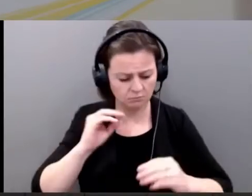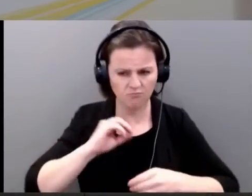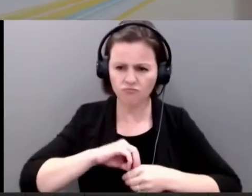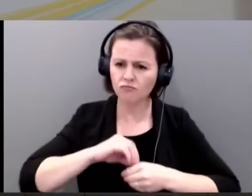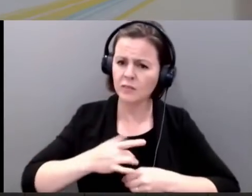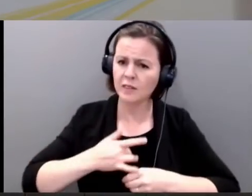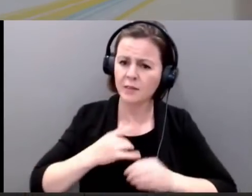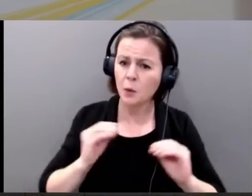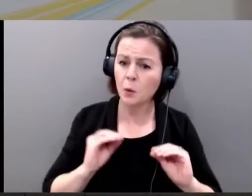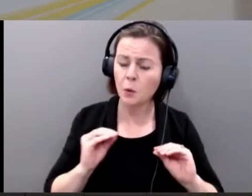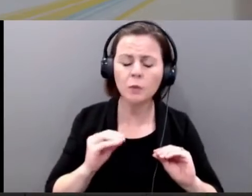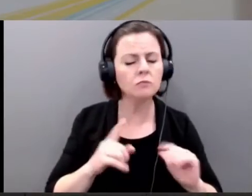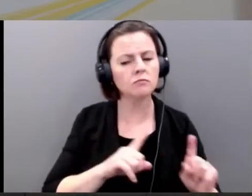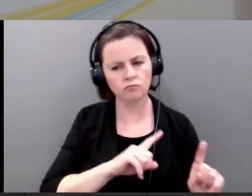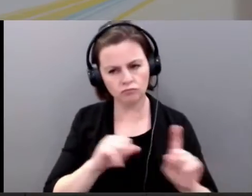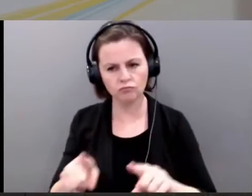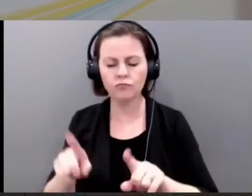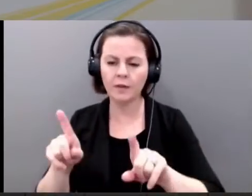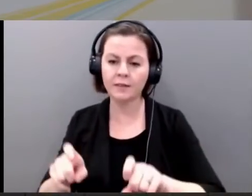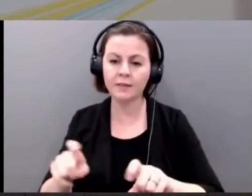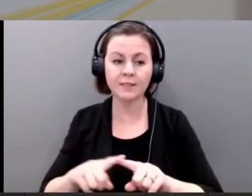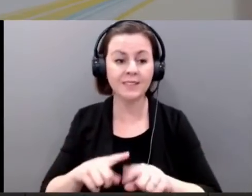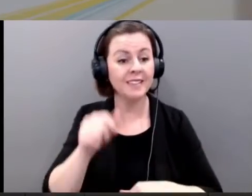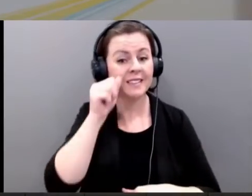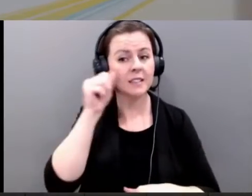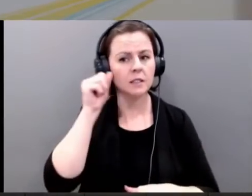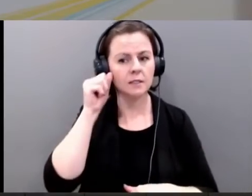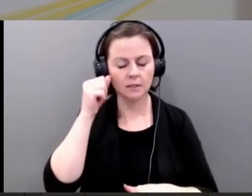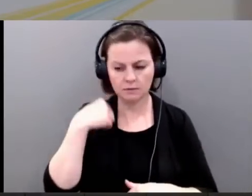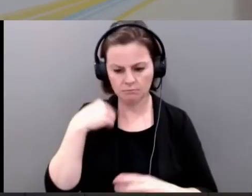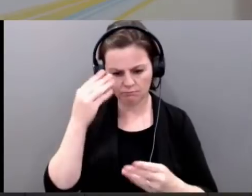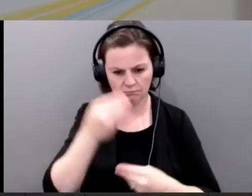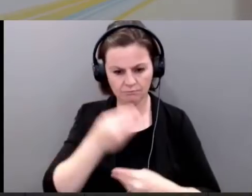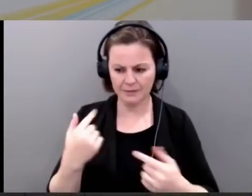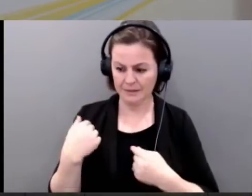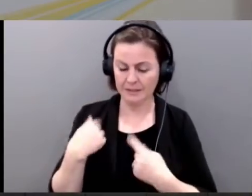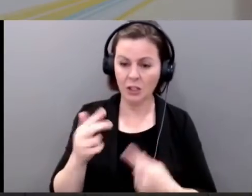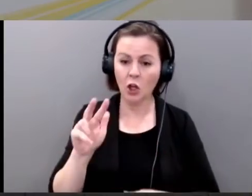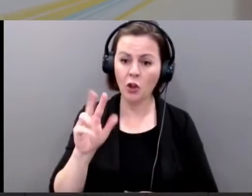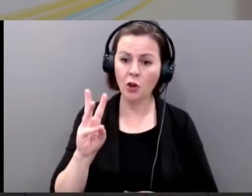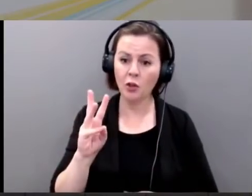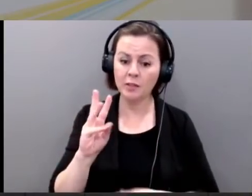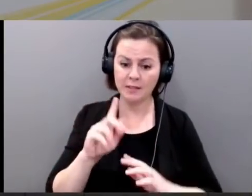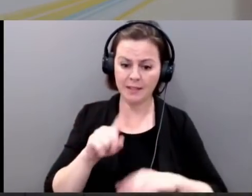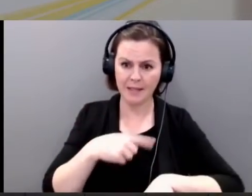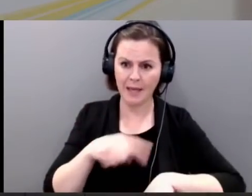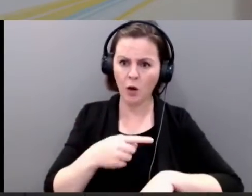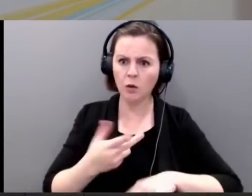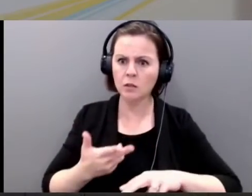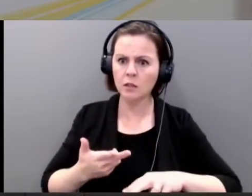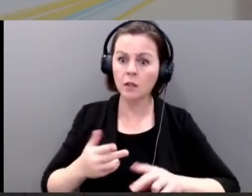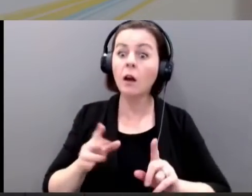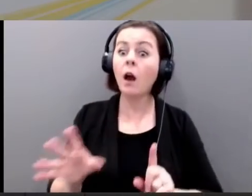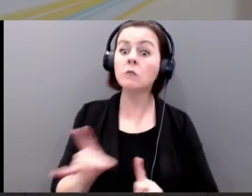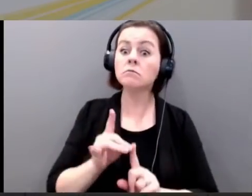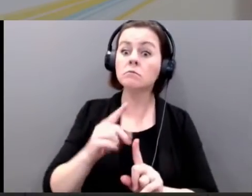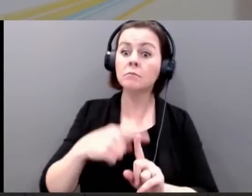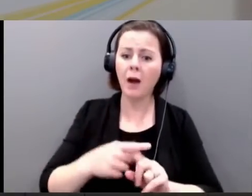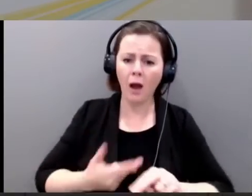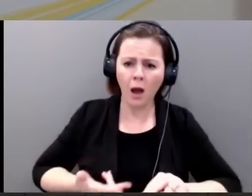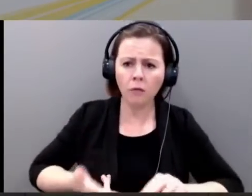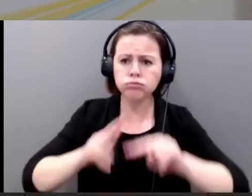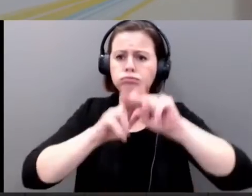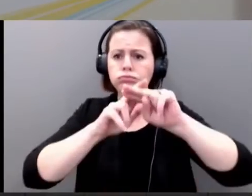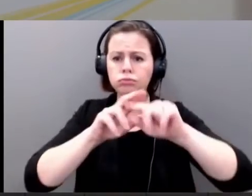As I mentioned yesterday, the sharp increase in cases in the past 36 hours and the fact there's no connection to recent out-of-province travel